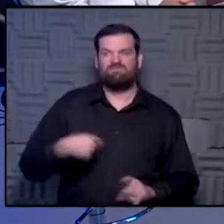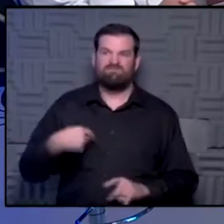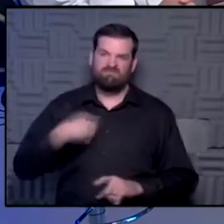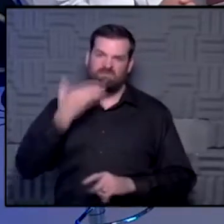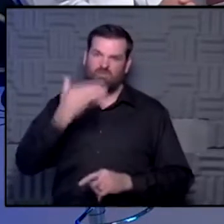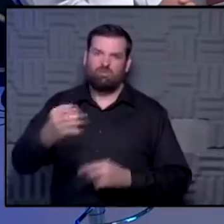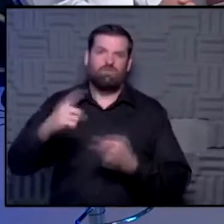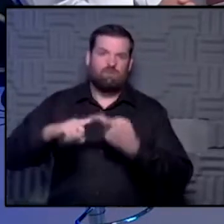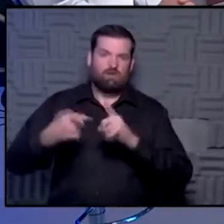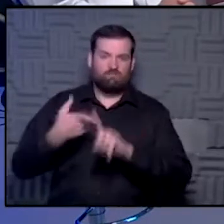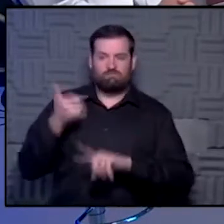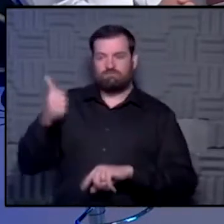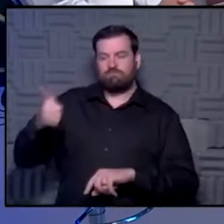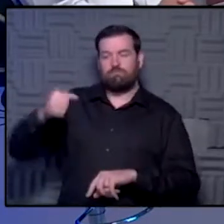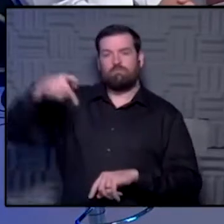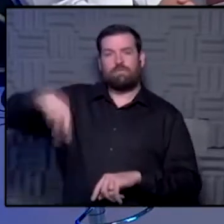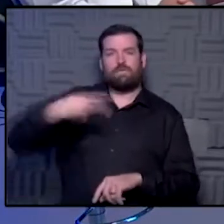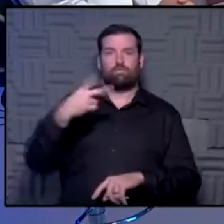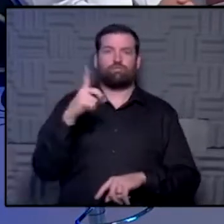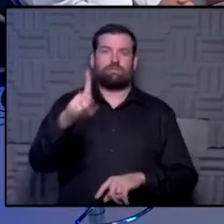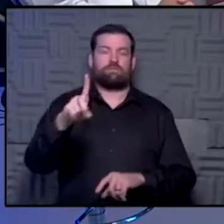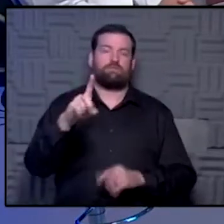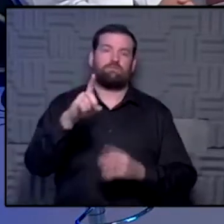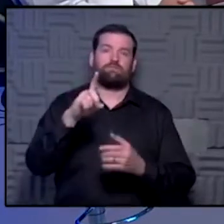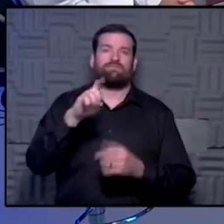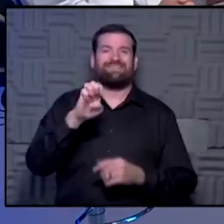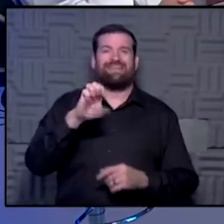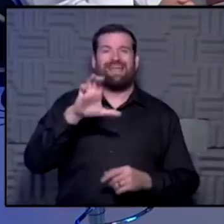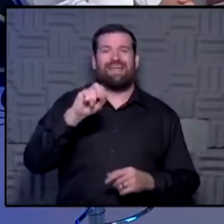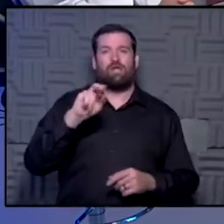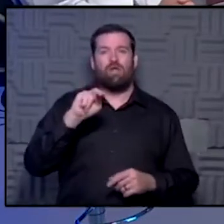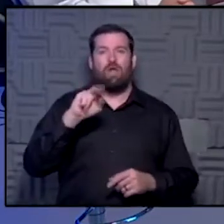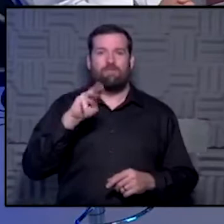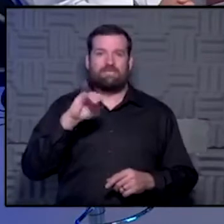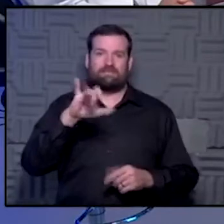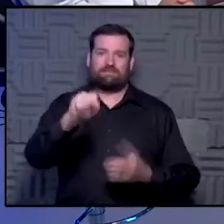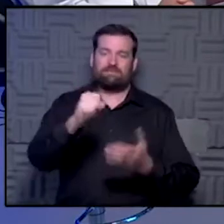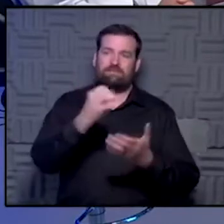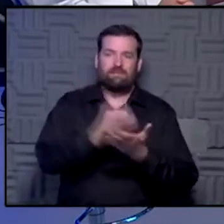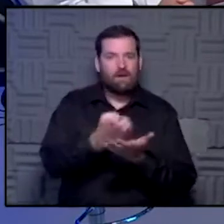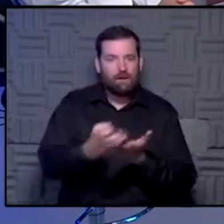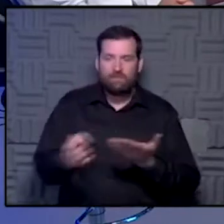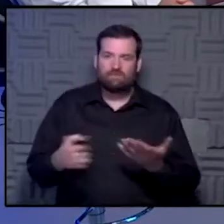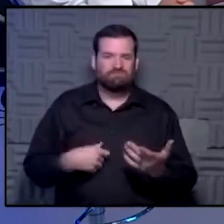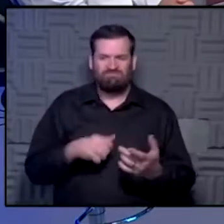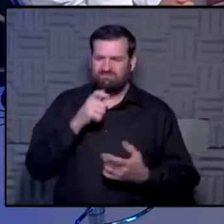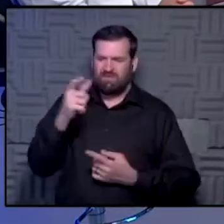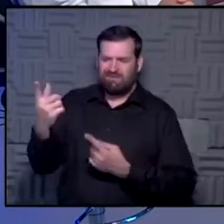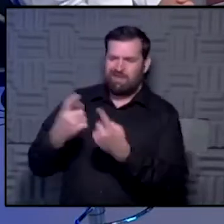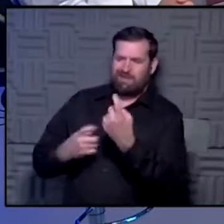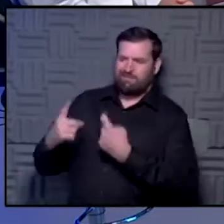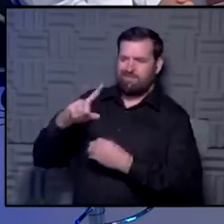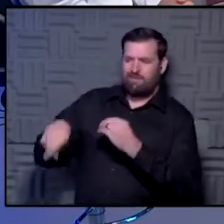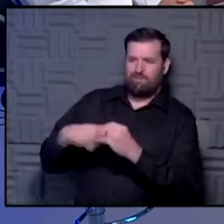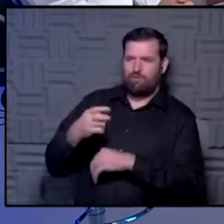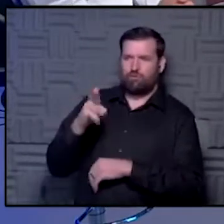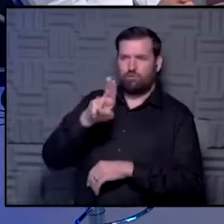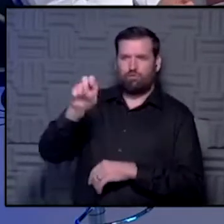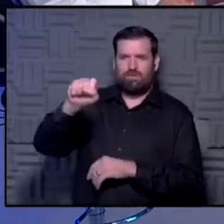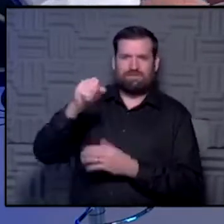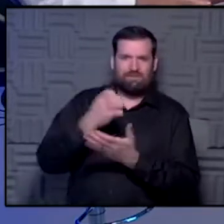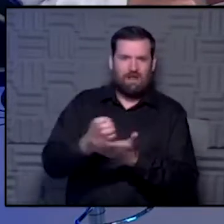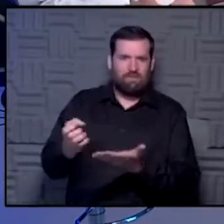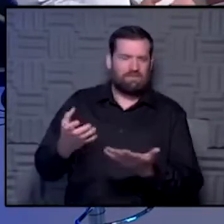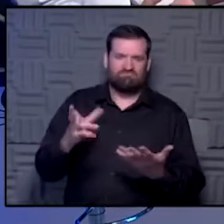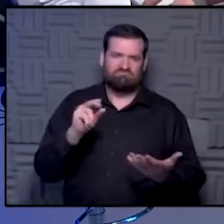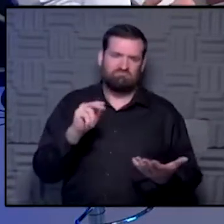friend who's a PhD in economics. He's not going to come to me and ask me about the United States economy.